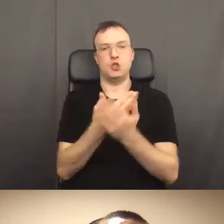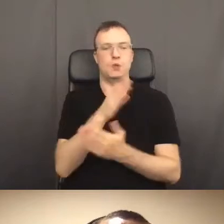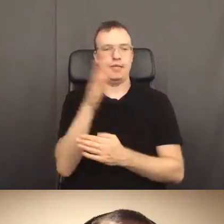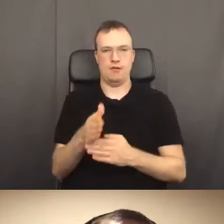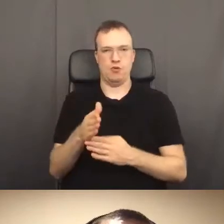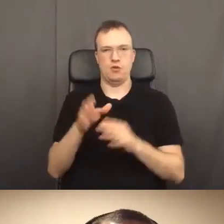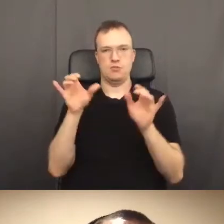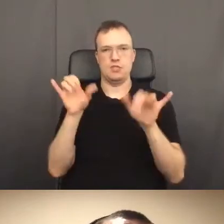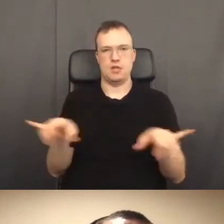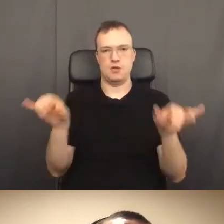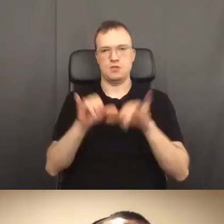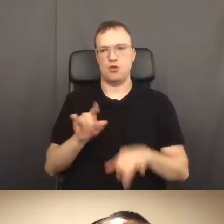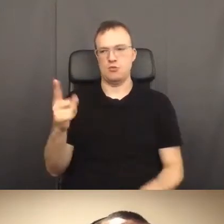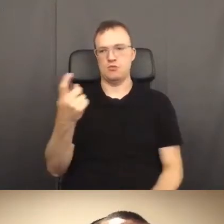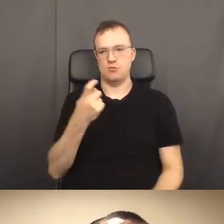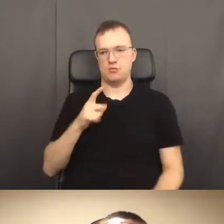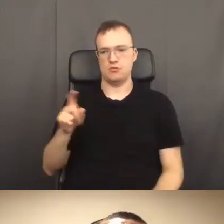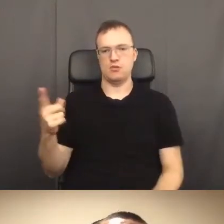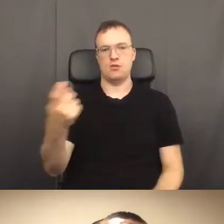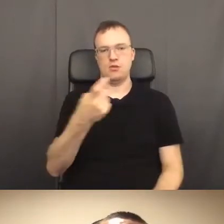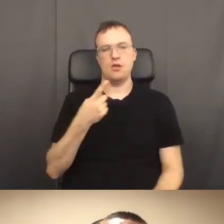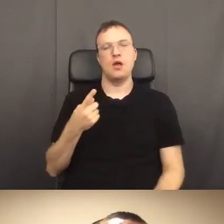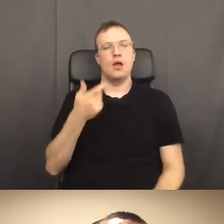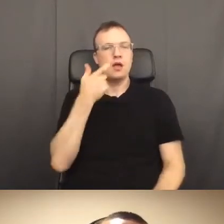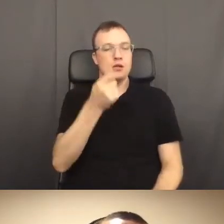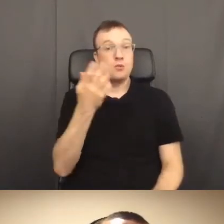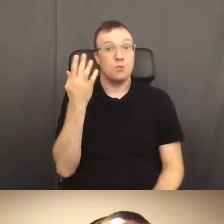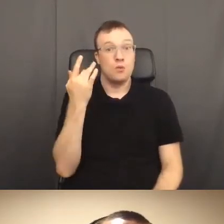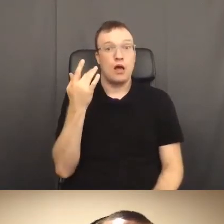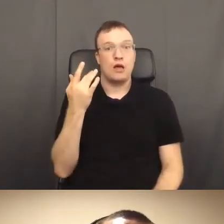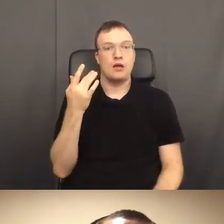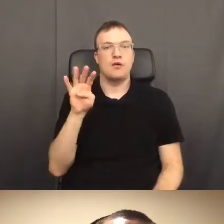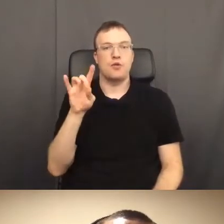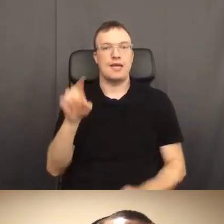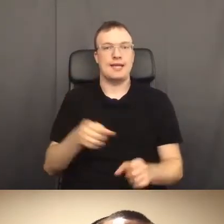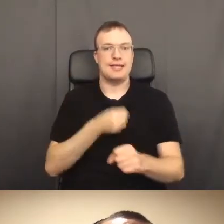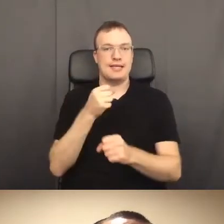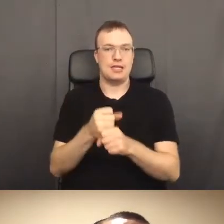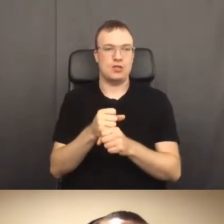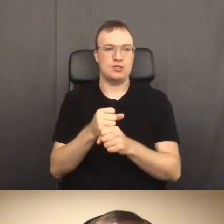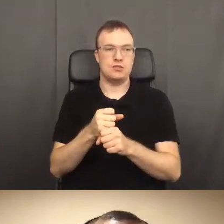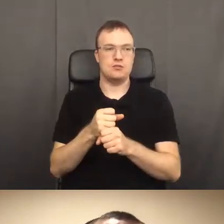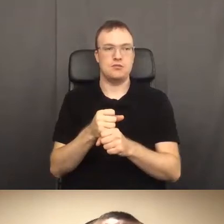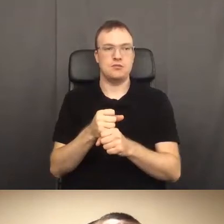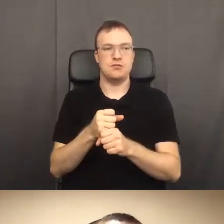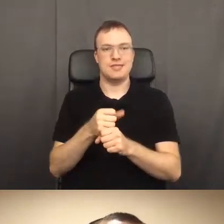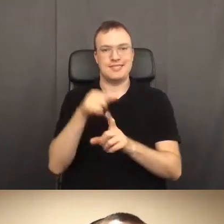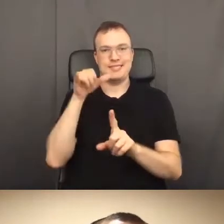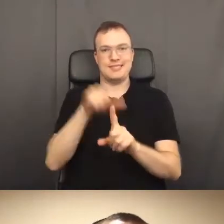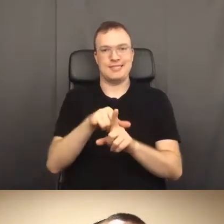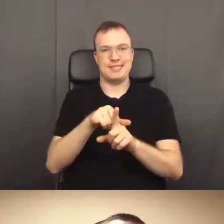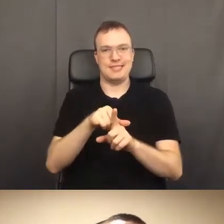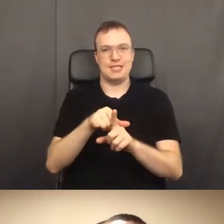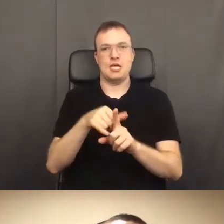thought that was very, very interesting because in some ways, like 48 years of being confined in a